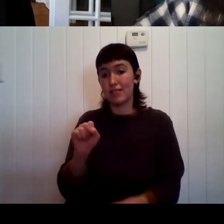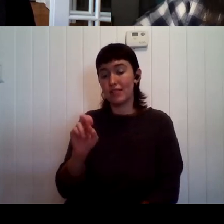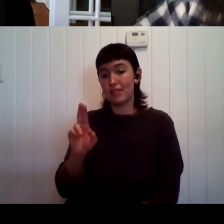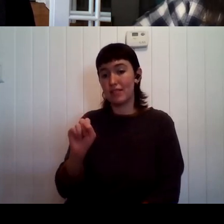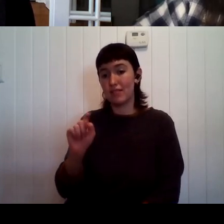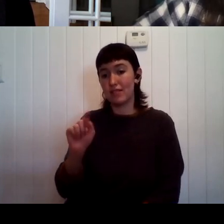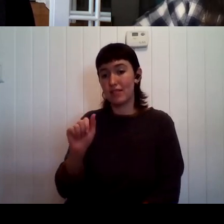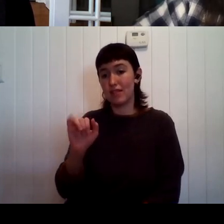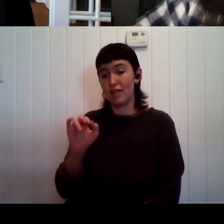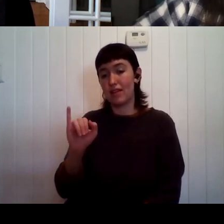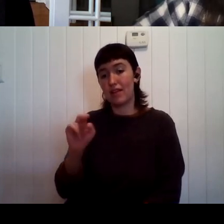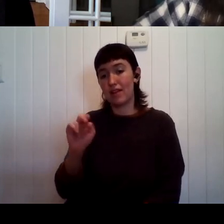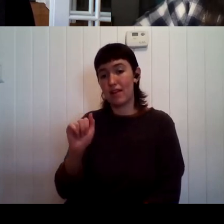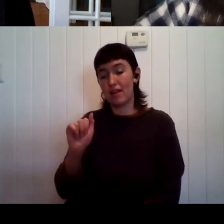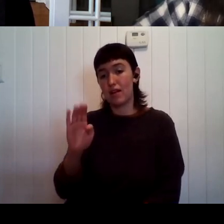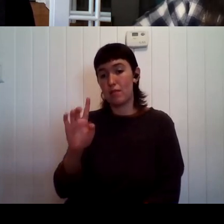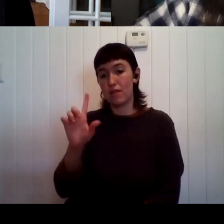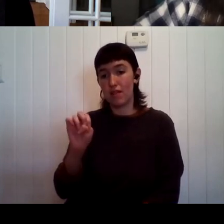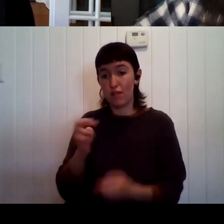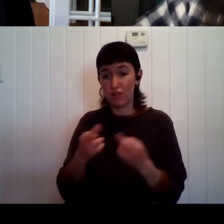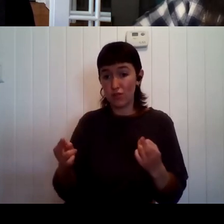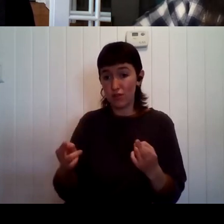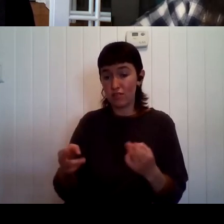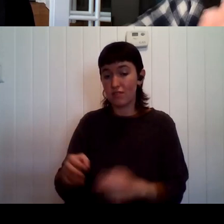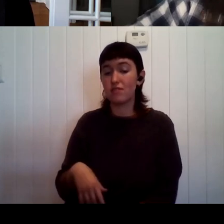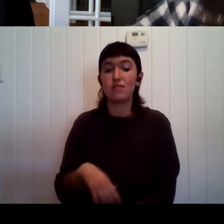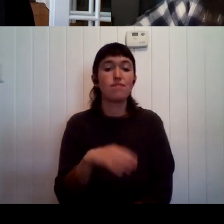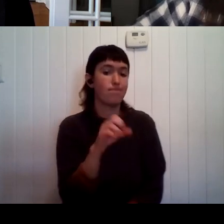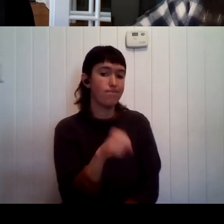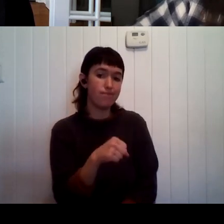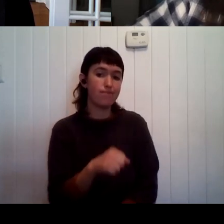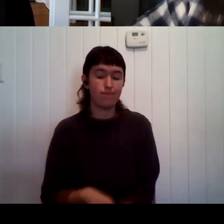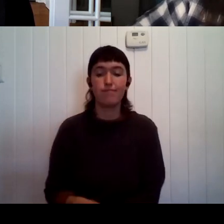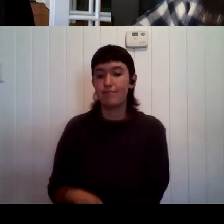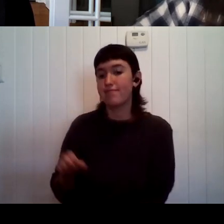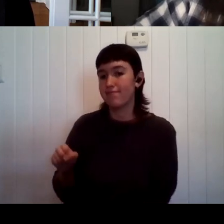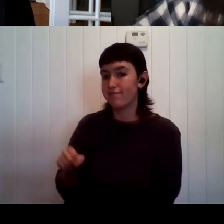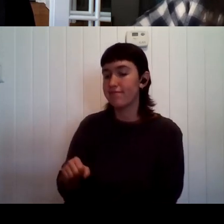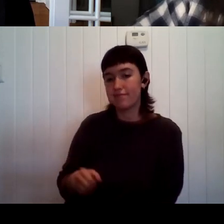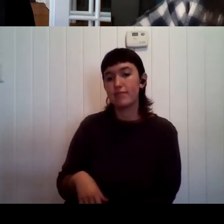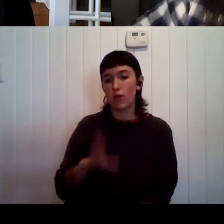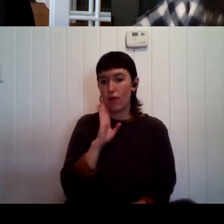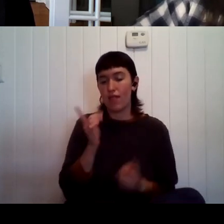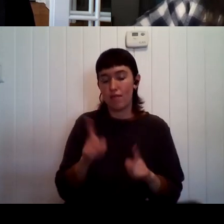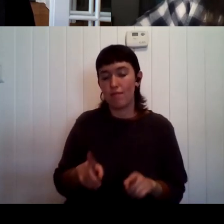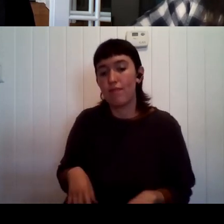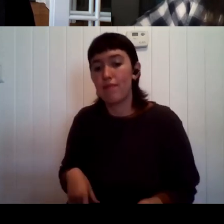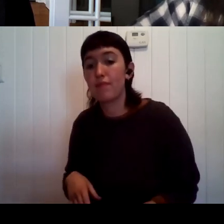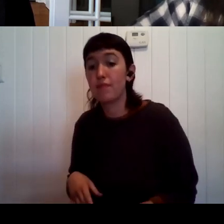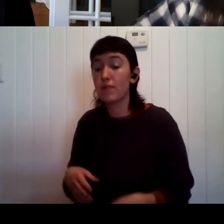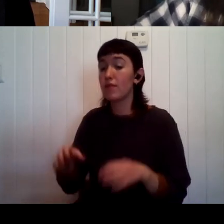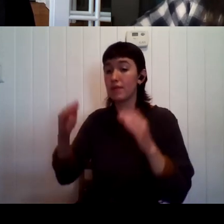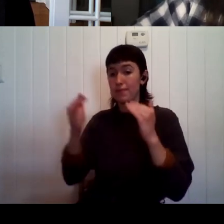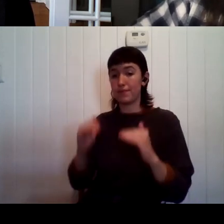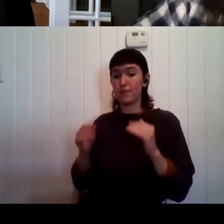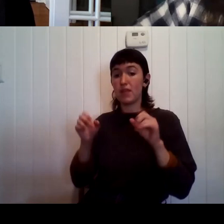Mm-hmm. Yep. Yep. Yep. It's only a matter of time. Is it possible, this is the next question from Emerson. Is it possible for scientists to recreate